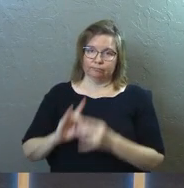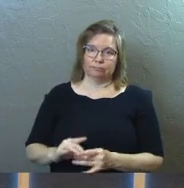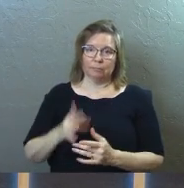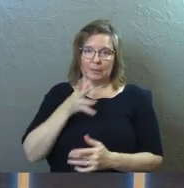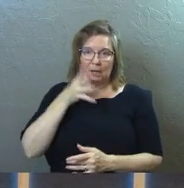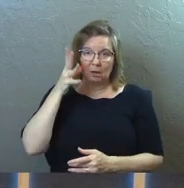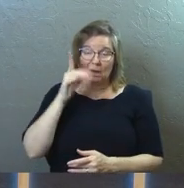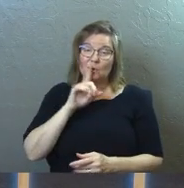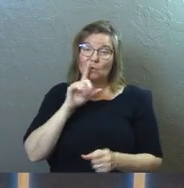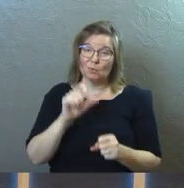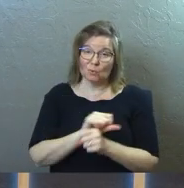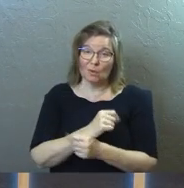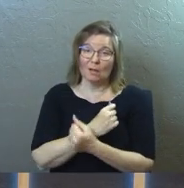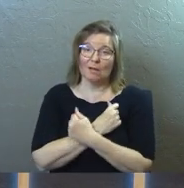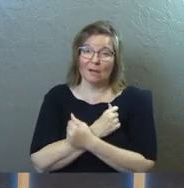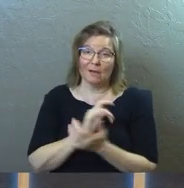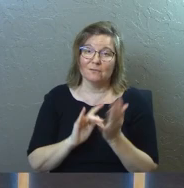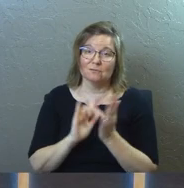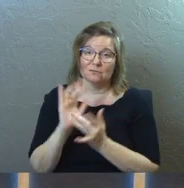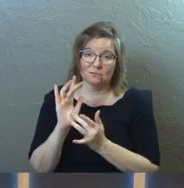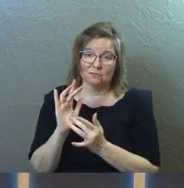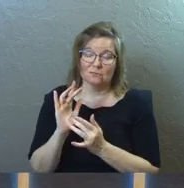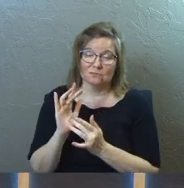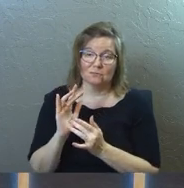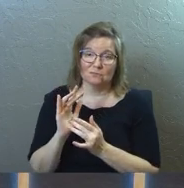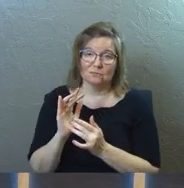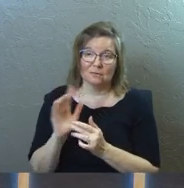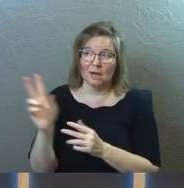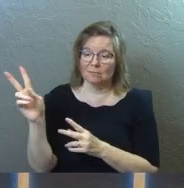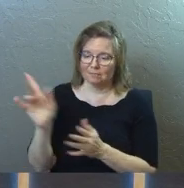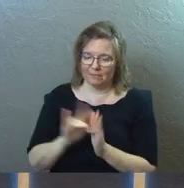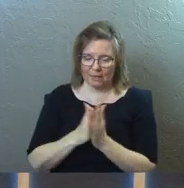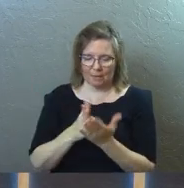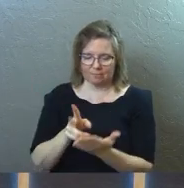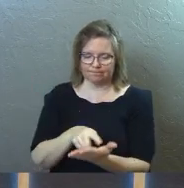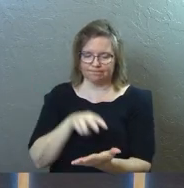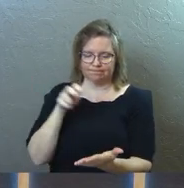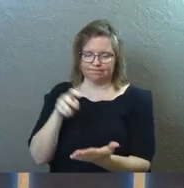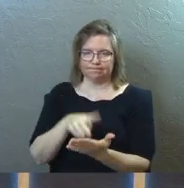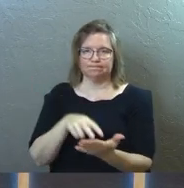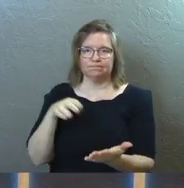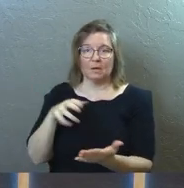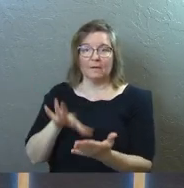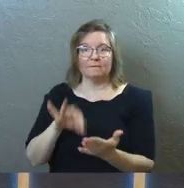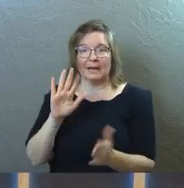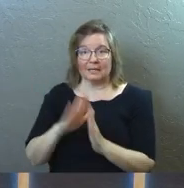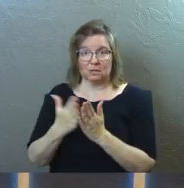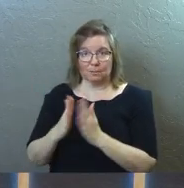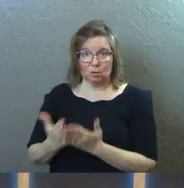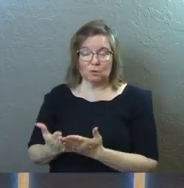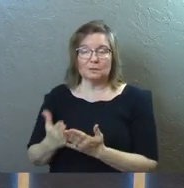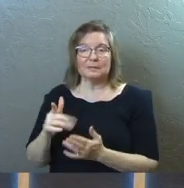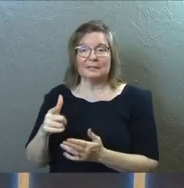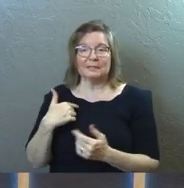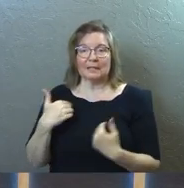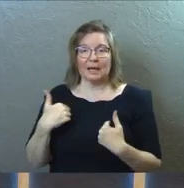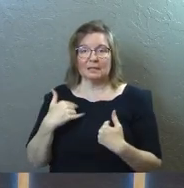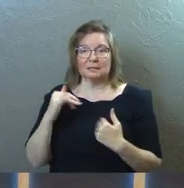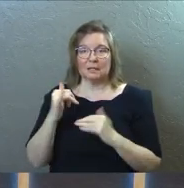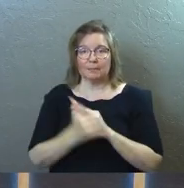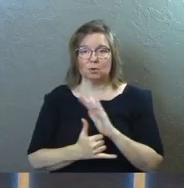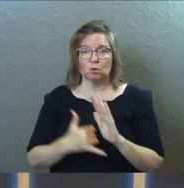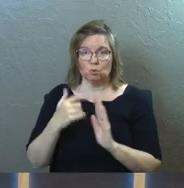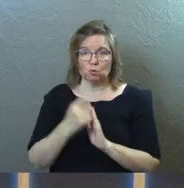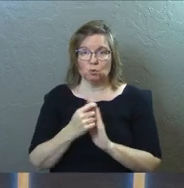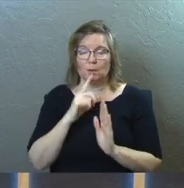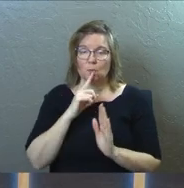and truly loves Jesus and pulls things from the gospel. So go and find his books. He's even got some YouTube